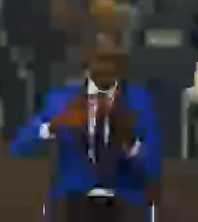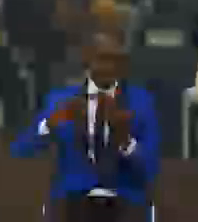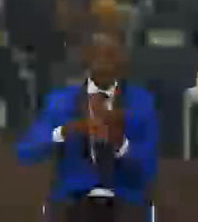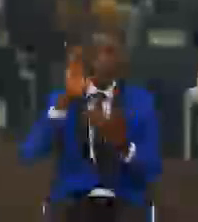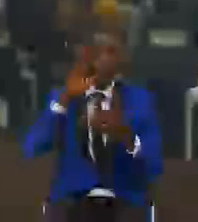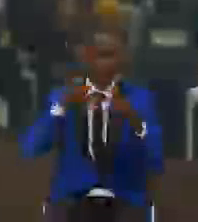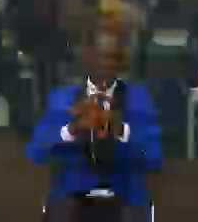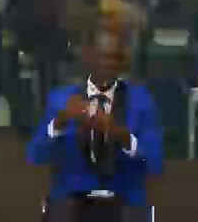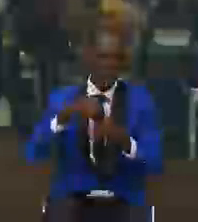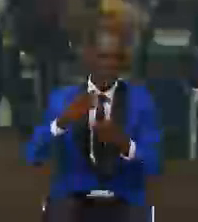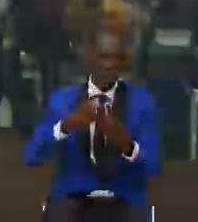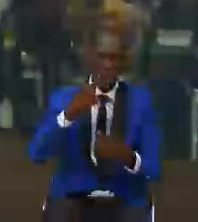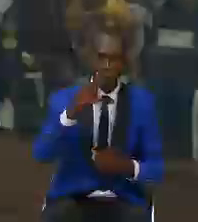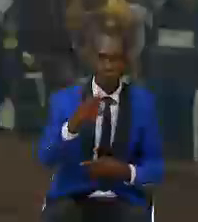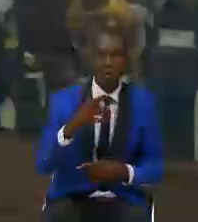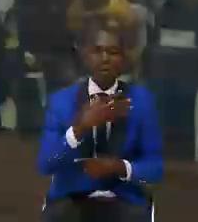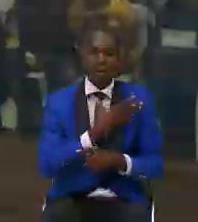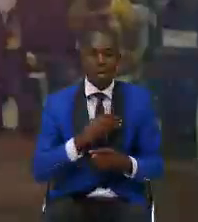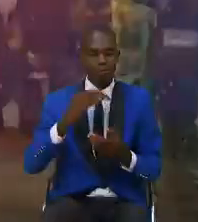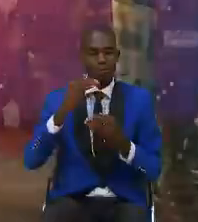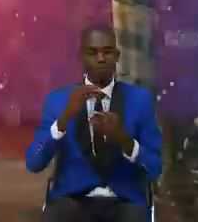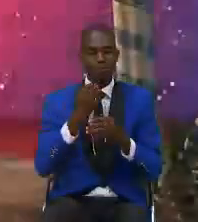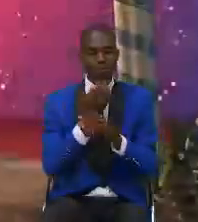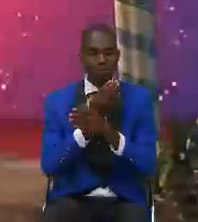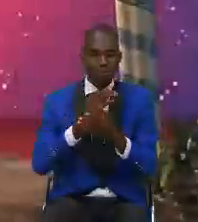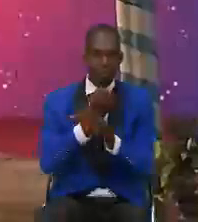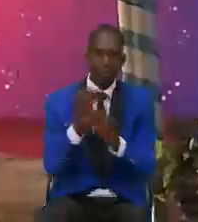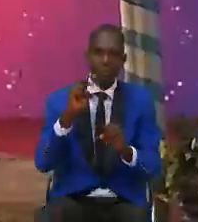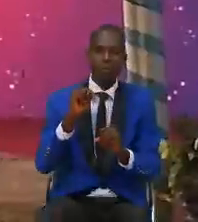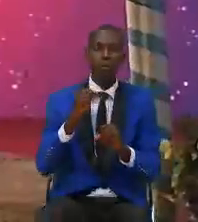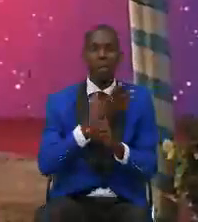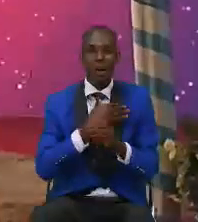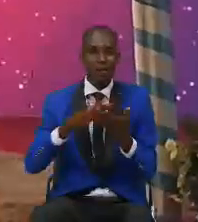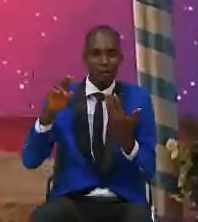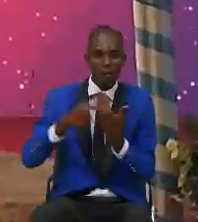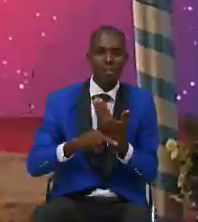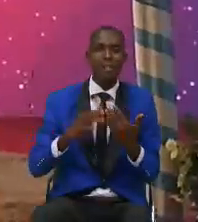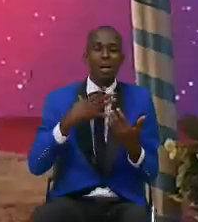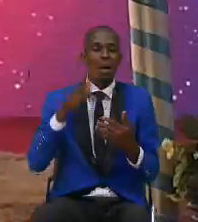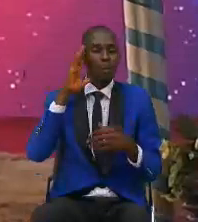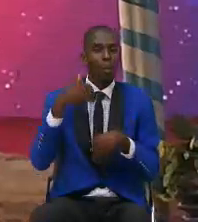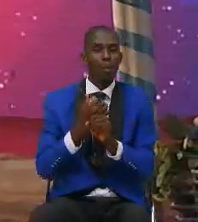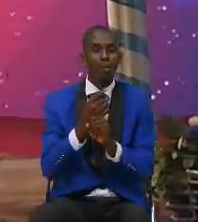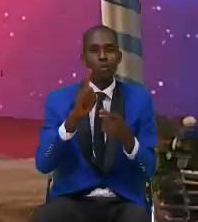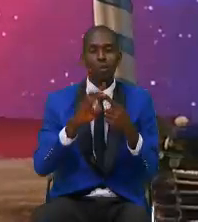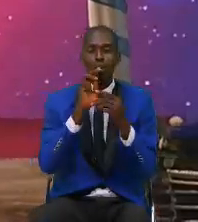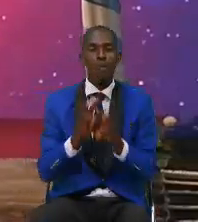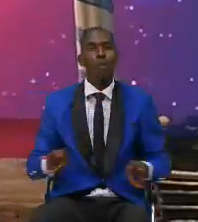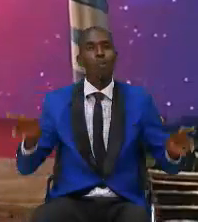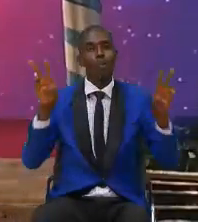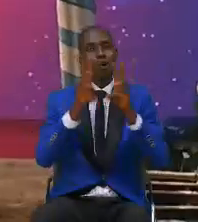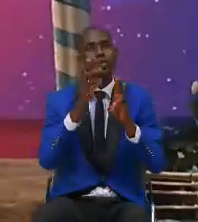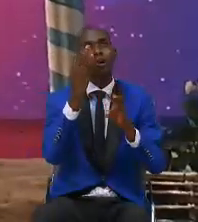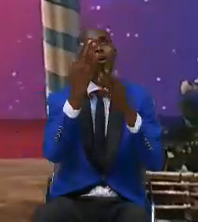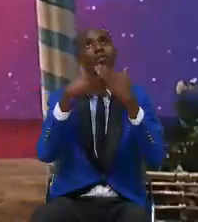Salvation will come, forgiveness will come, and redemption will come, and then he'll make you worthy